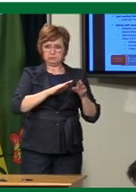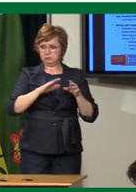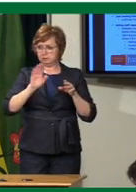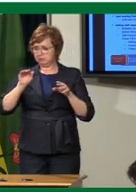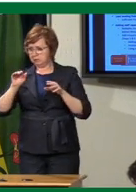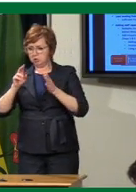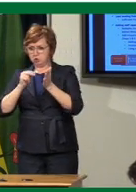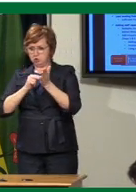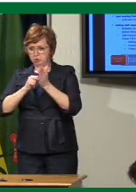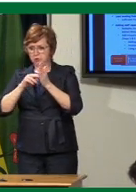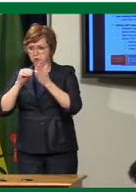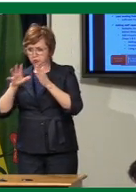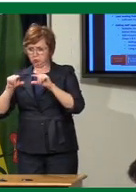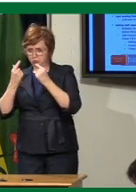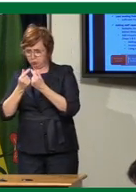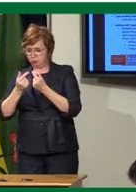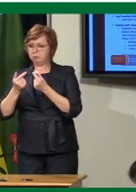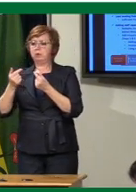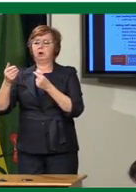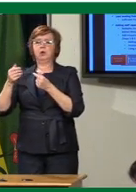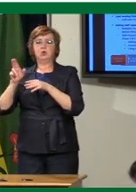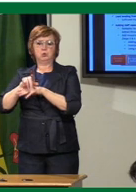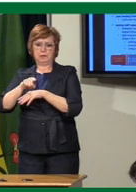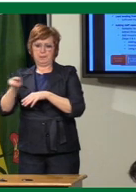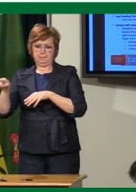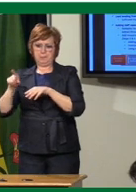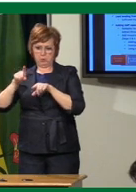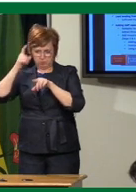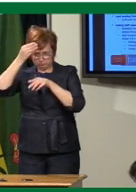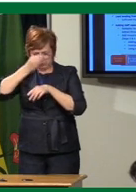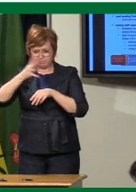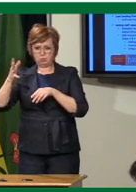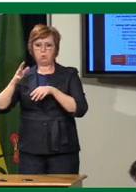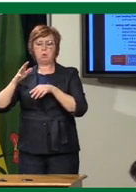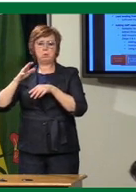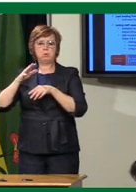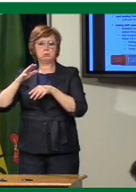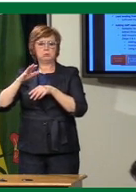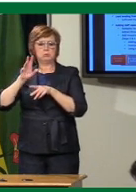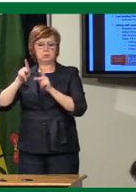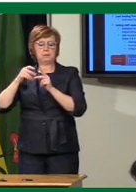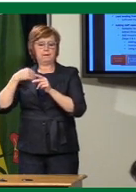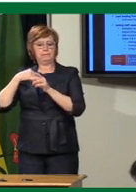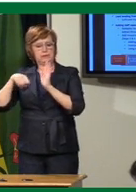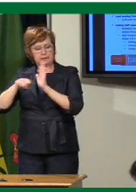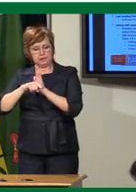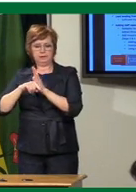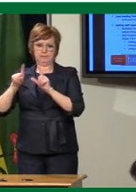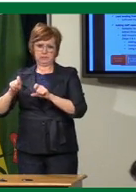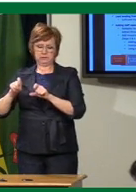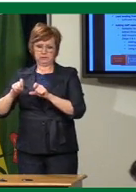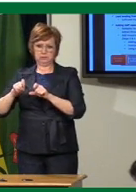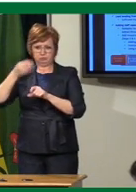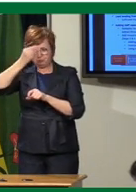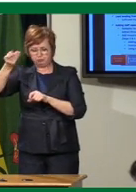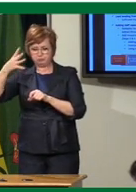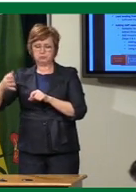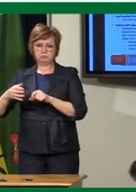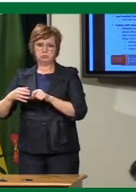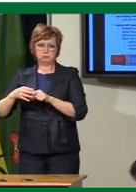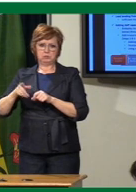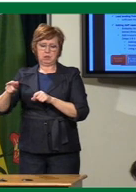students initially, and now moving towards having the Public Service Commission staff perform